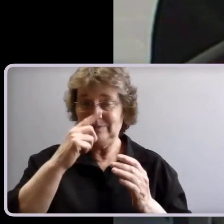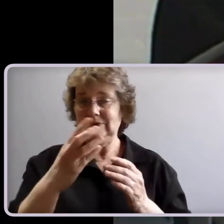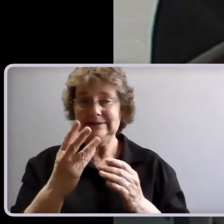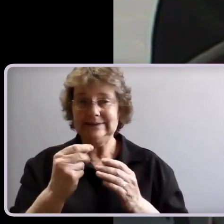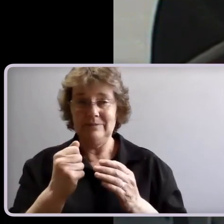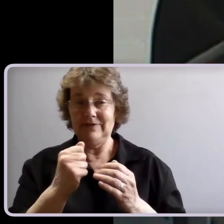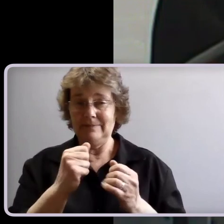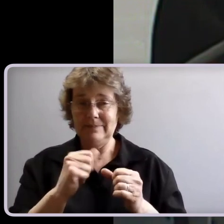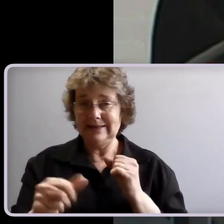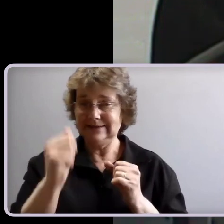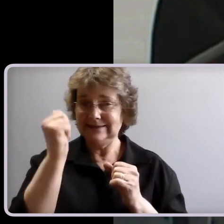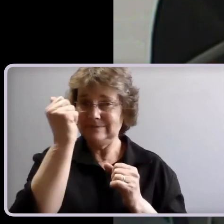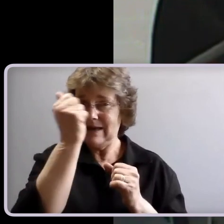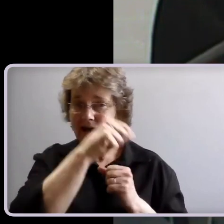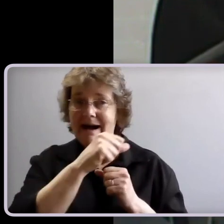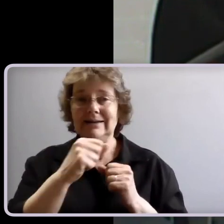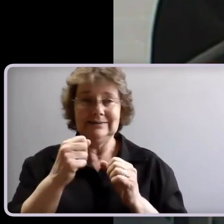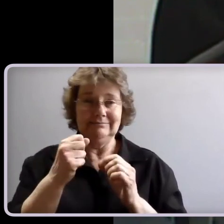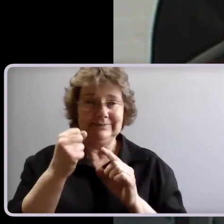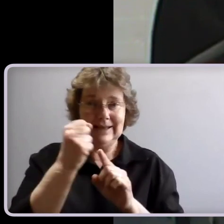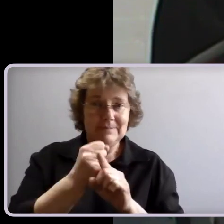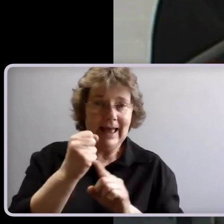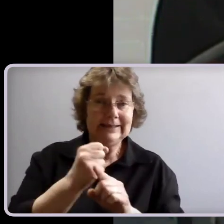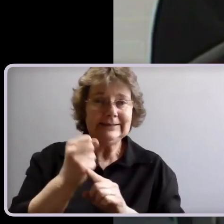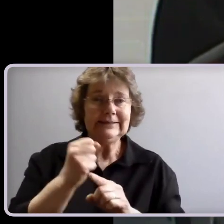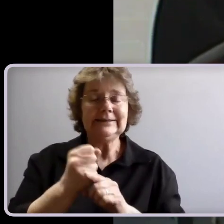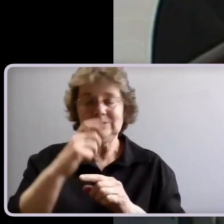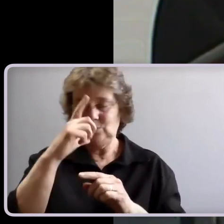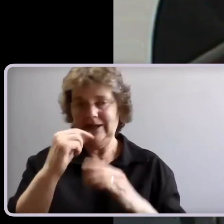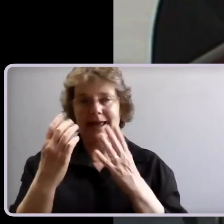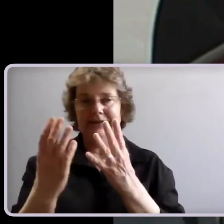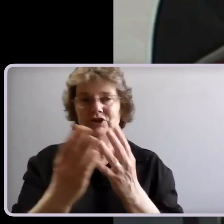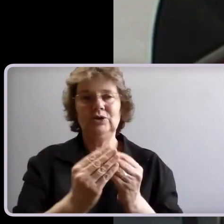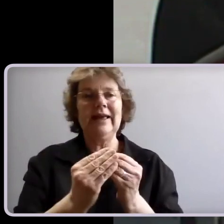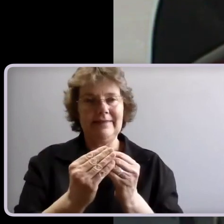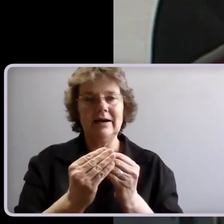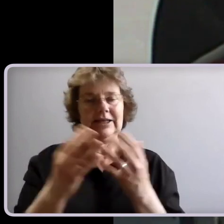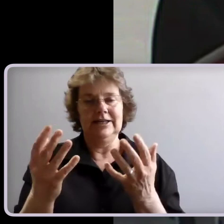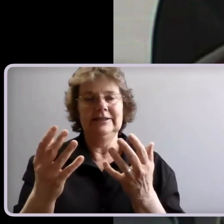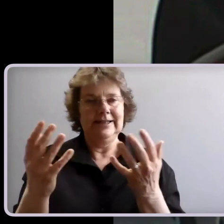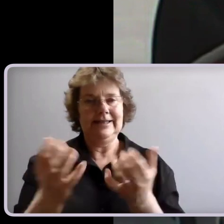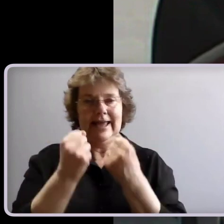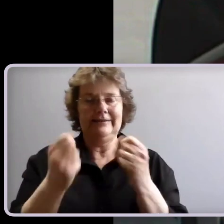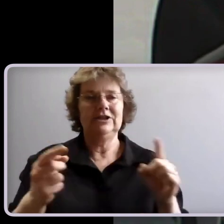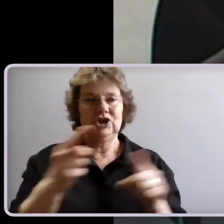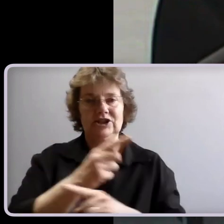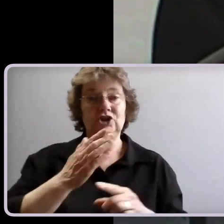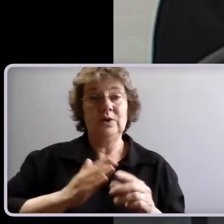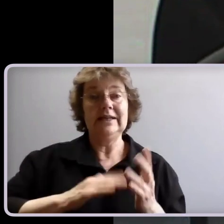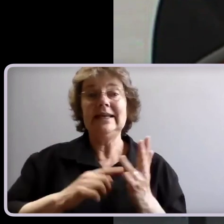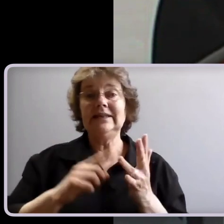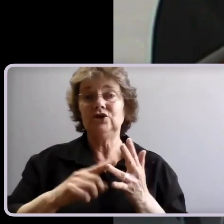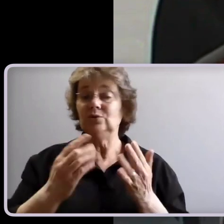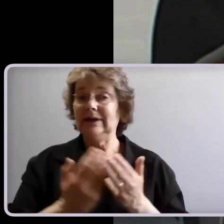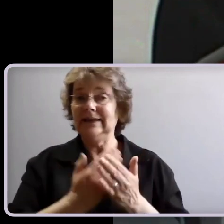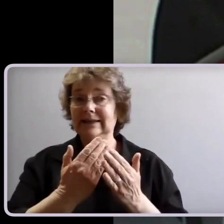and we can come together to get the changes that we need to stay safe, and for the rest of the community to remember that we're still here, even if we